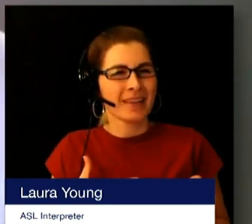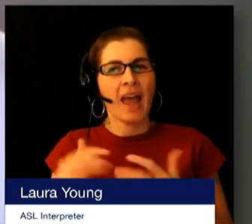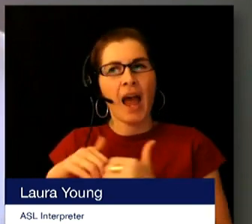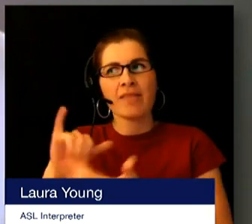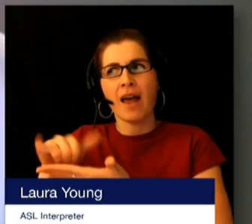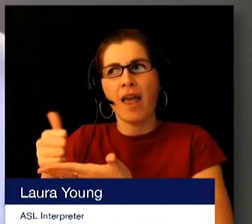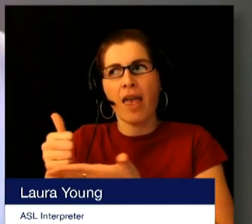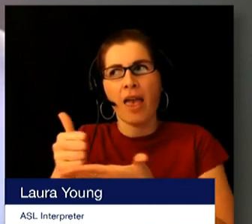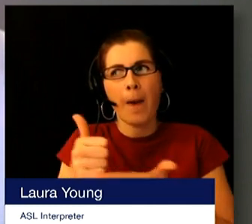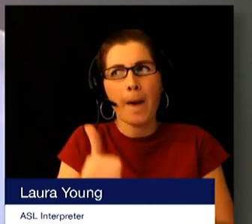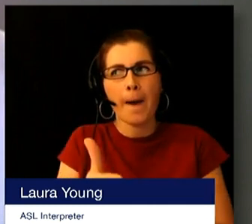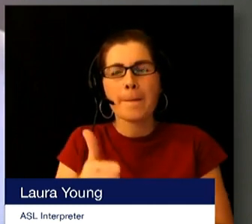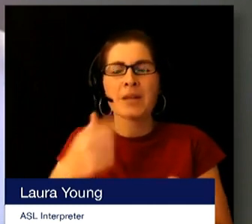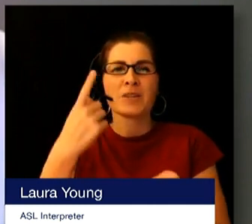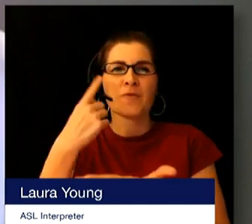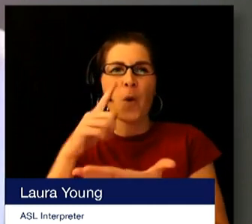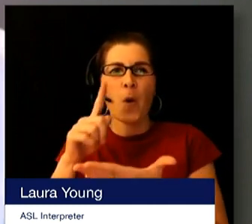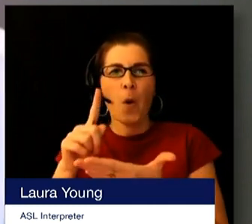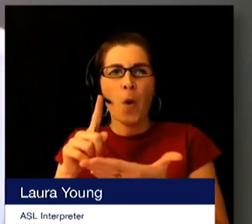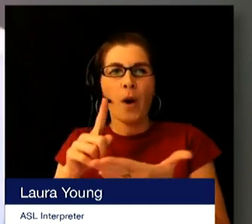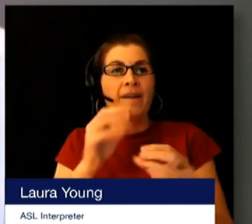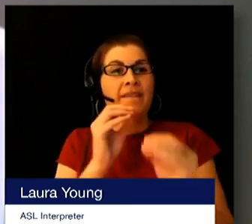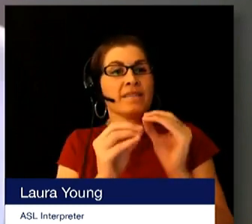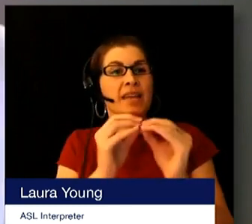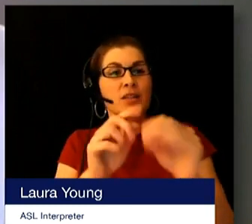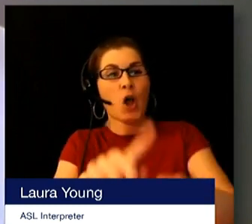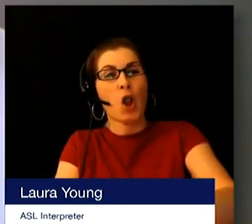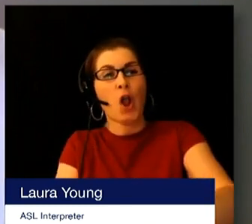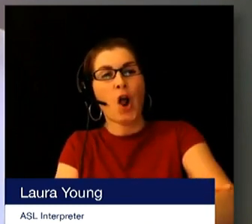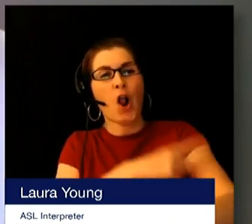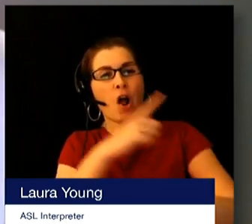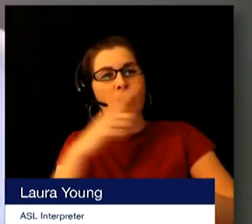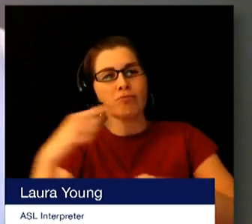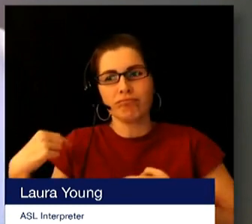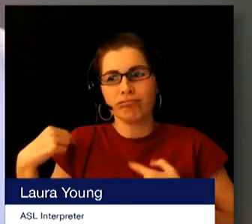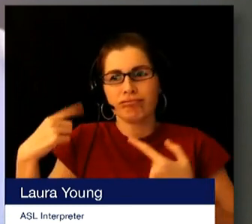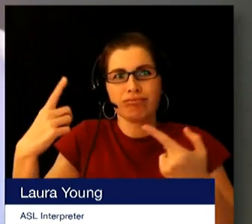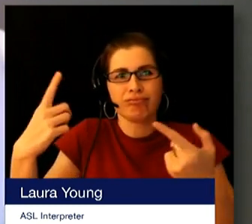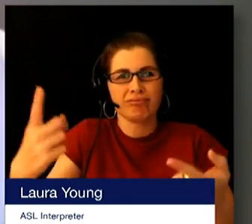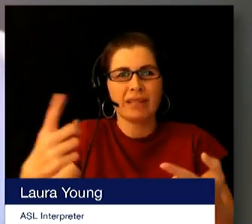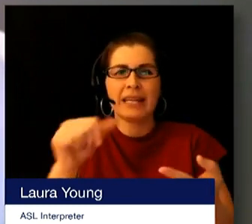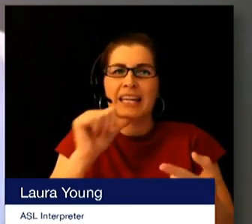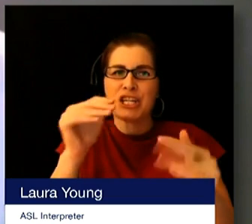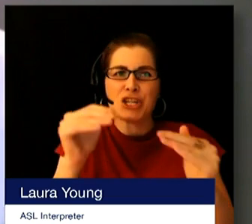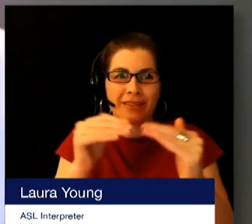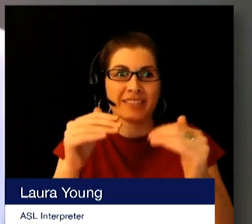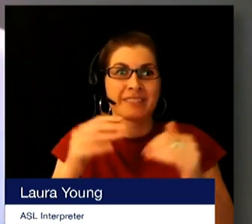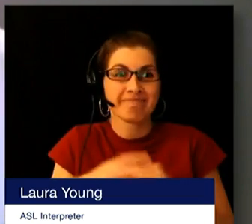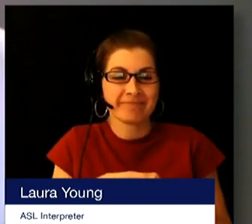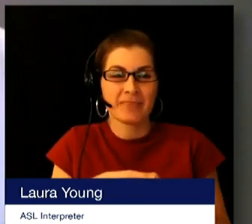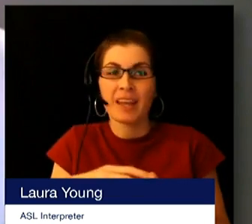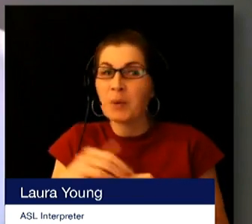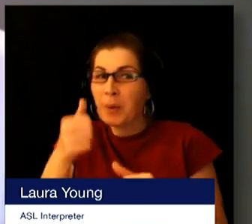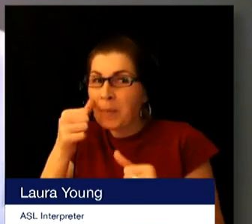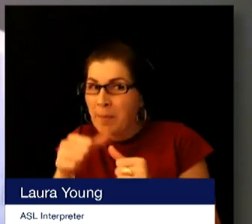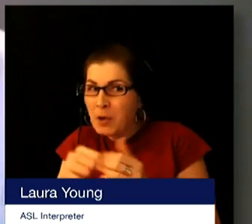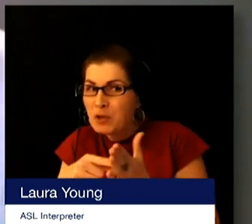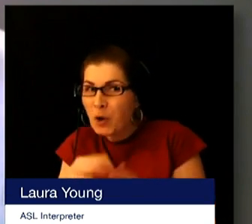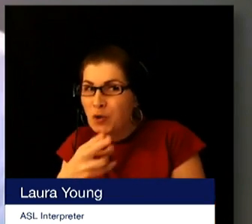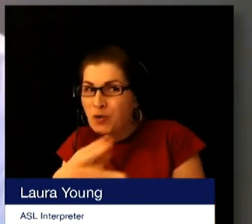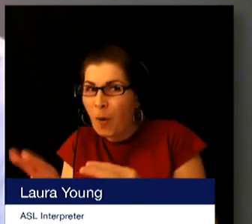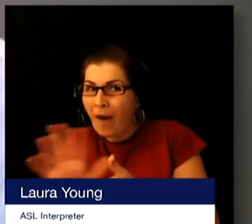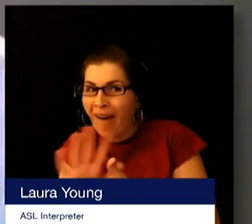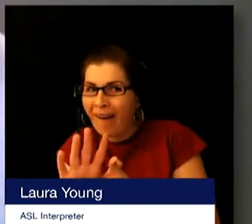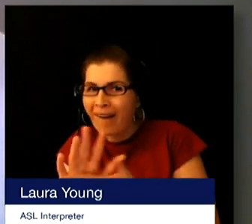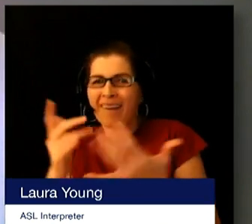correct longstanding systemic injustices. Earlier tonight, we shared the trailer for this video, but now we're even more